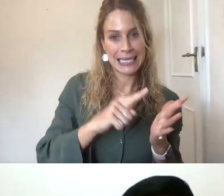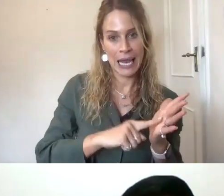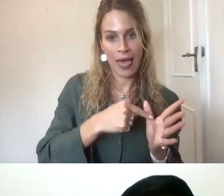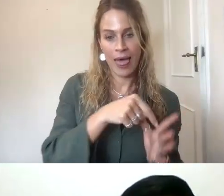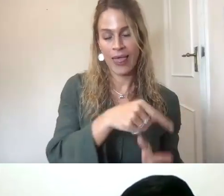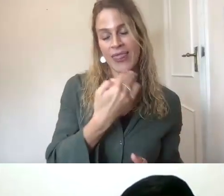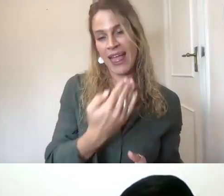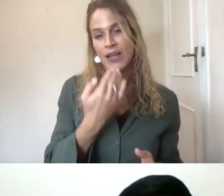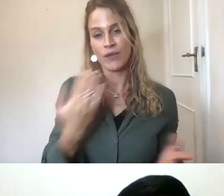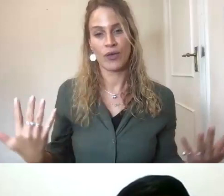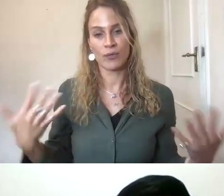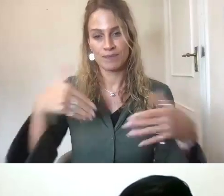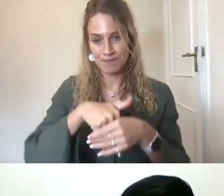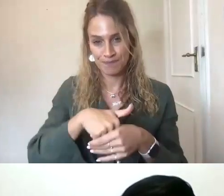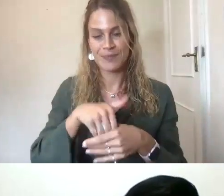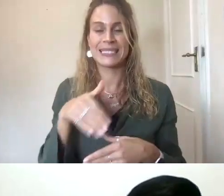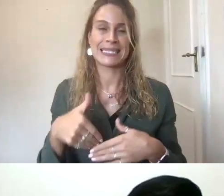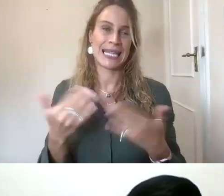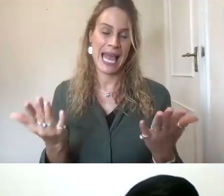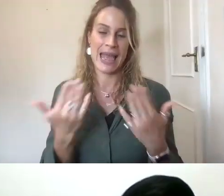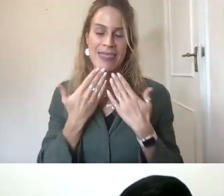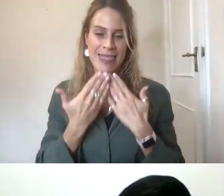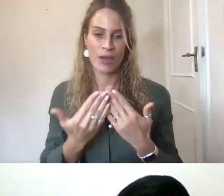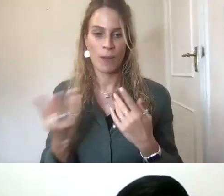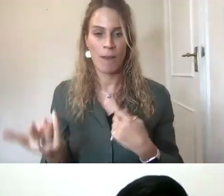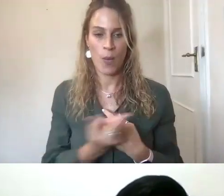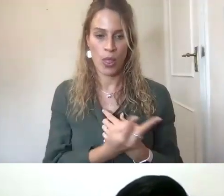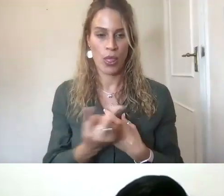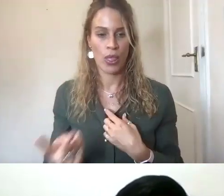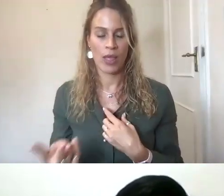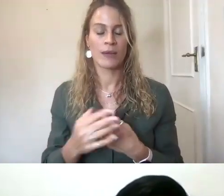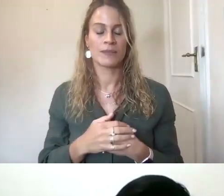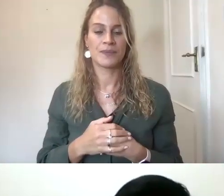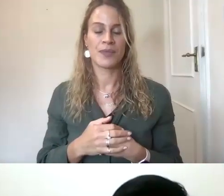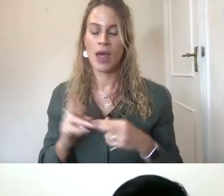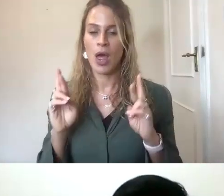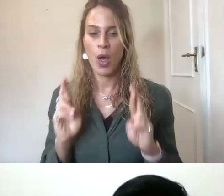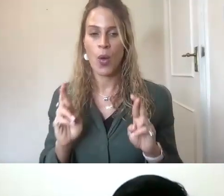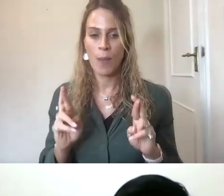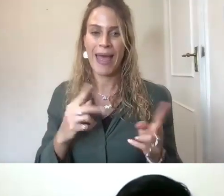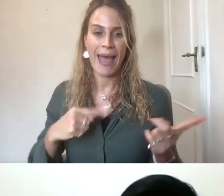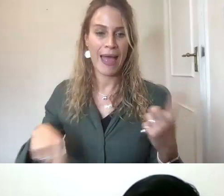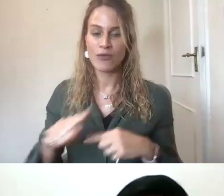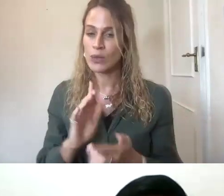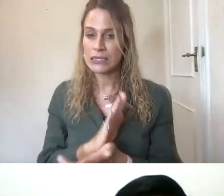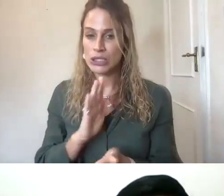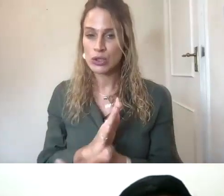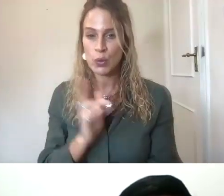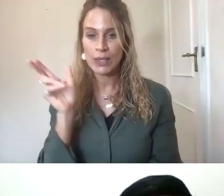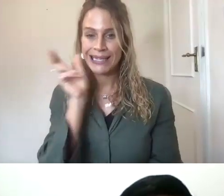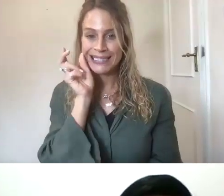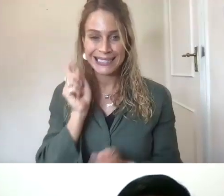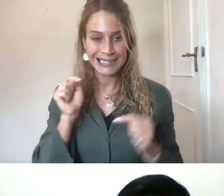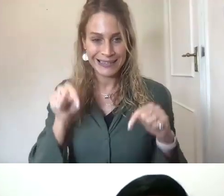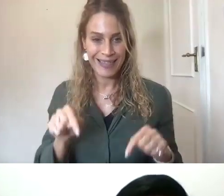the day. Thank you very much. And I hope that everyone has enjoyed listening to them. Thank